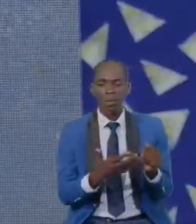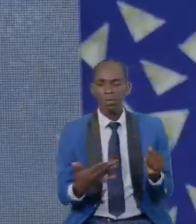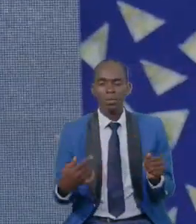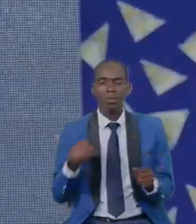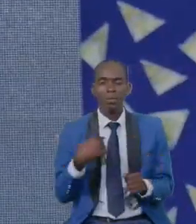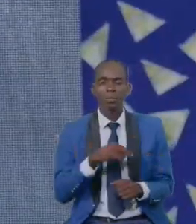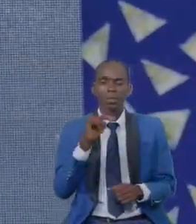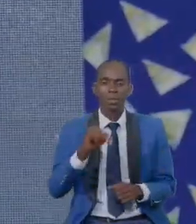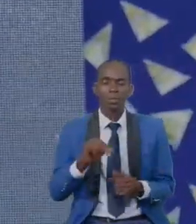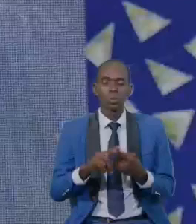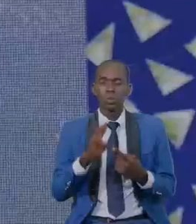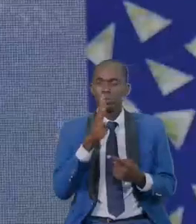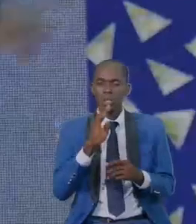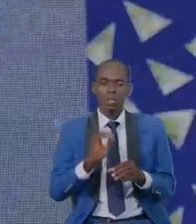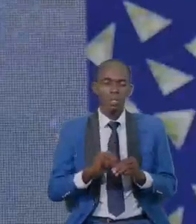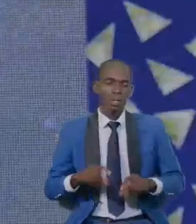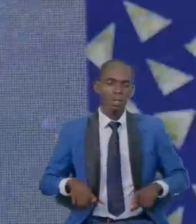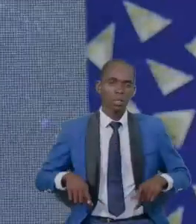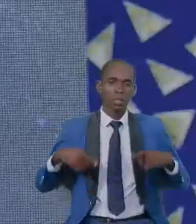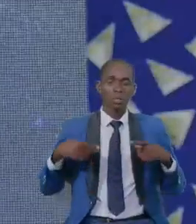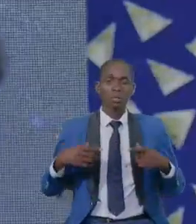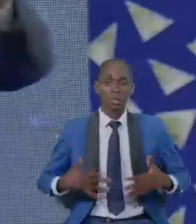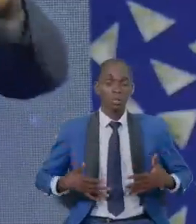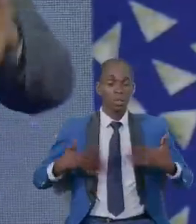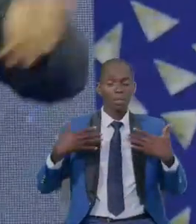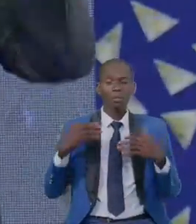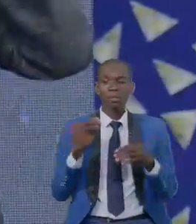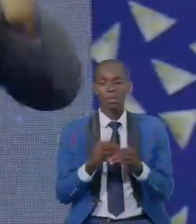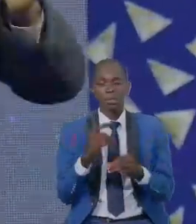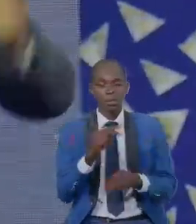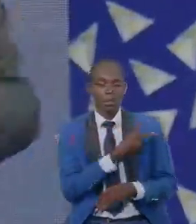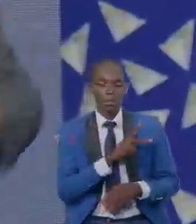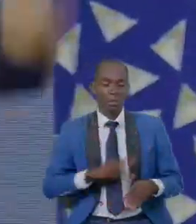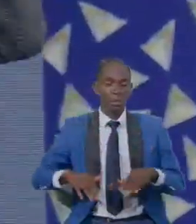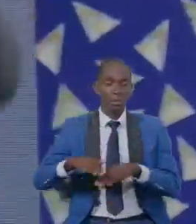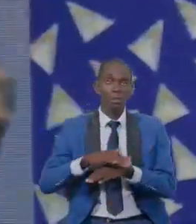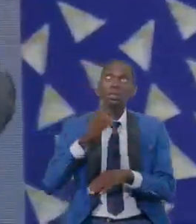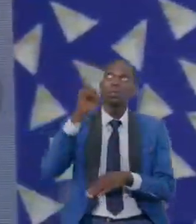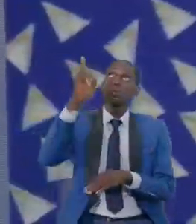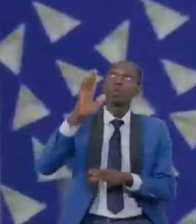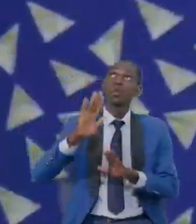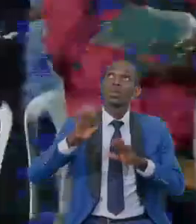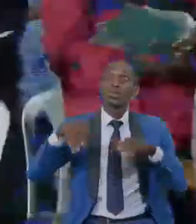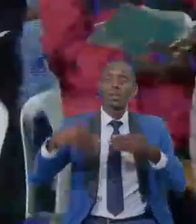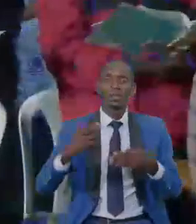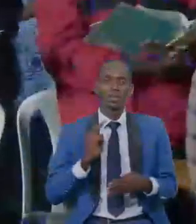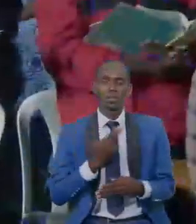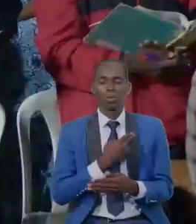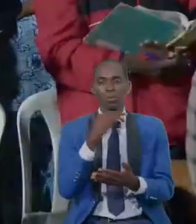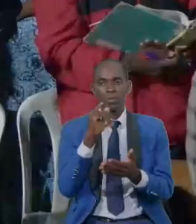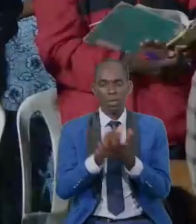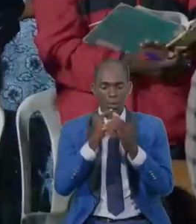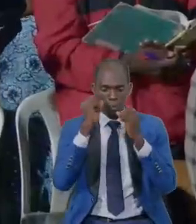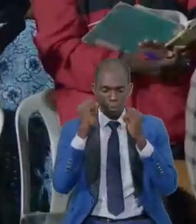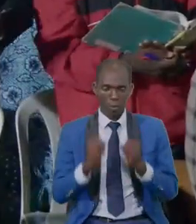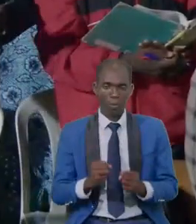be in life, in the kingdom. God gives us that power.